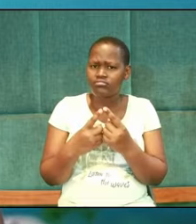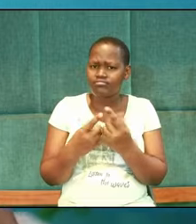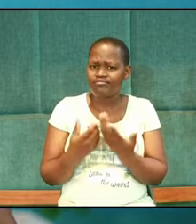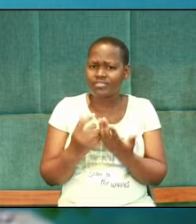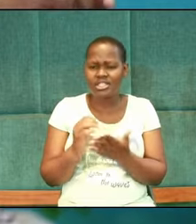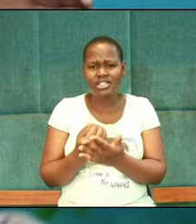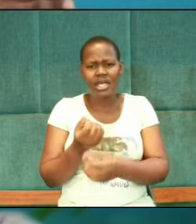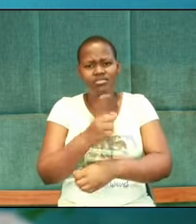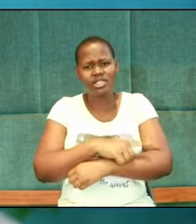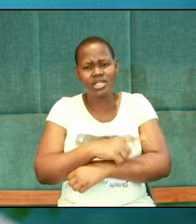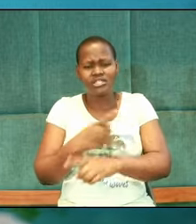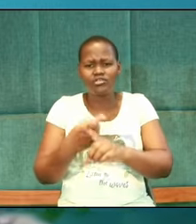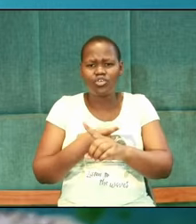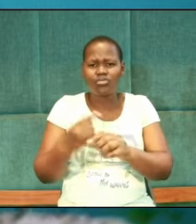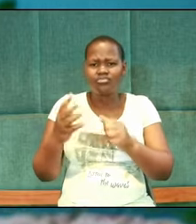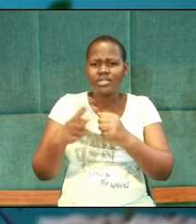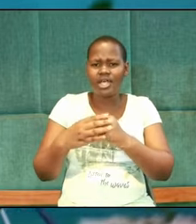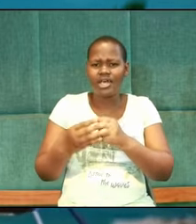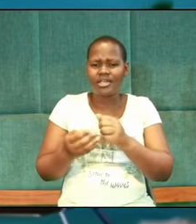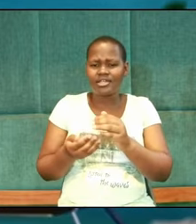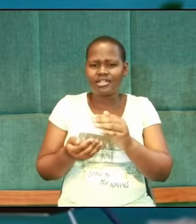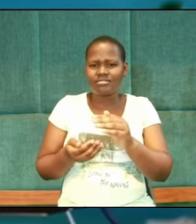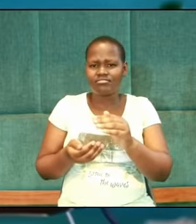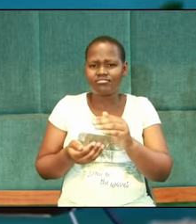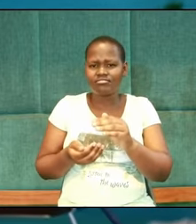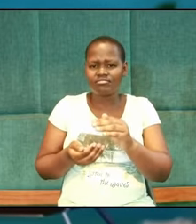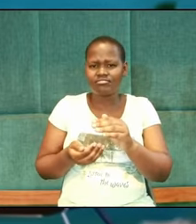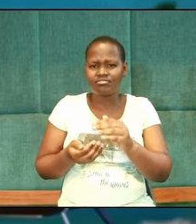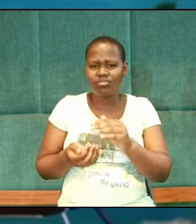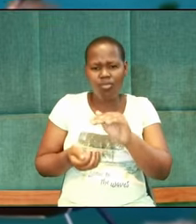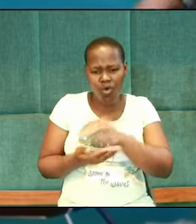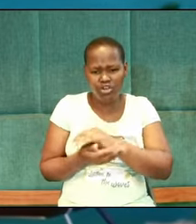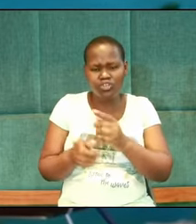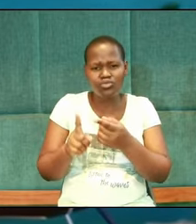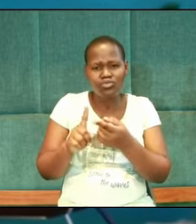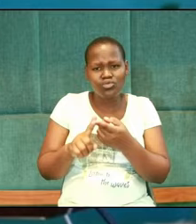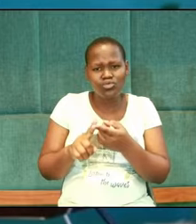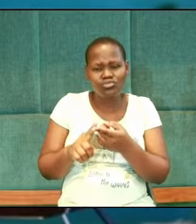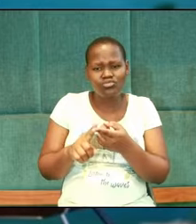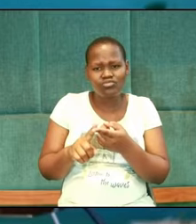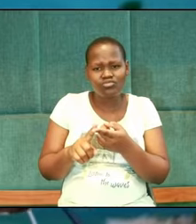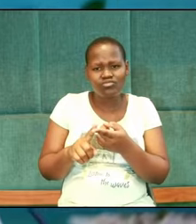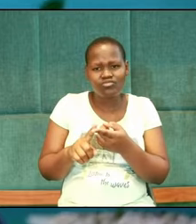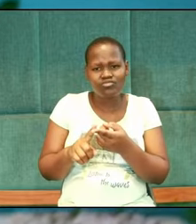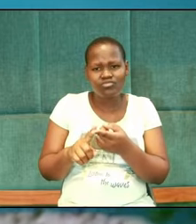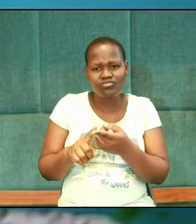Sundays from 9 a.m. to 5 p.m. once a week. There were no smartphones.